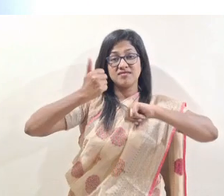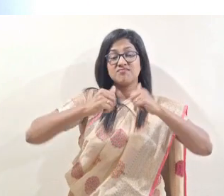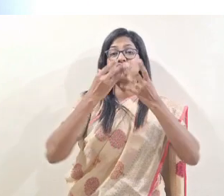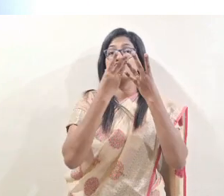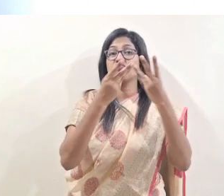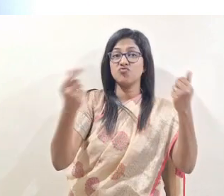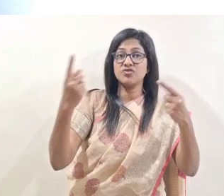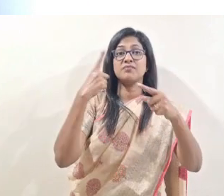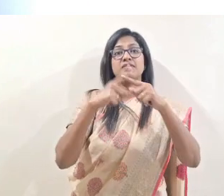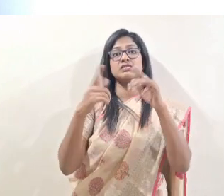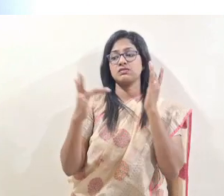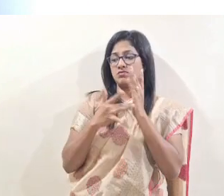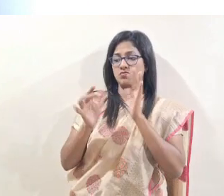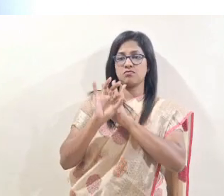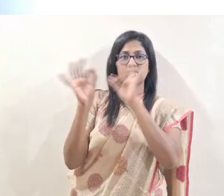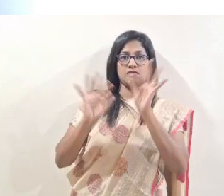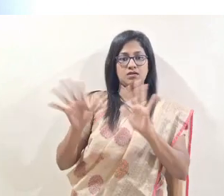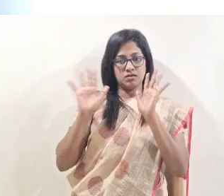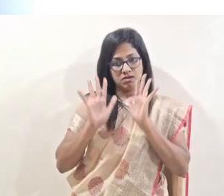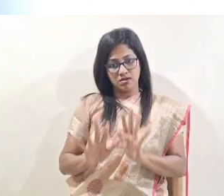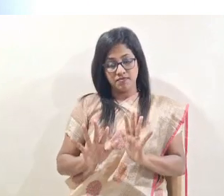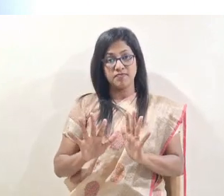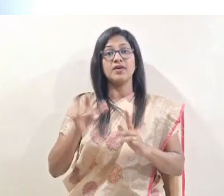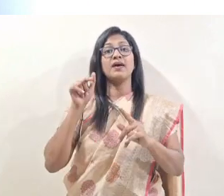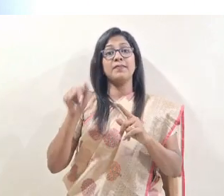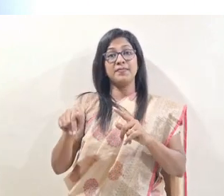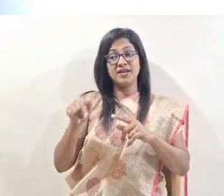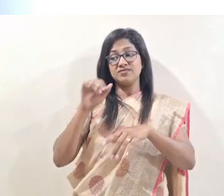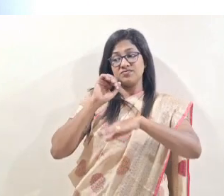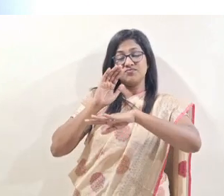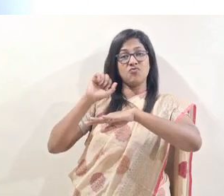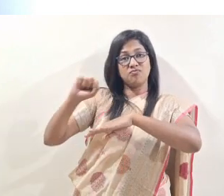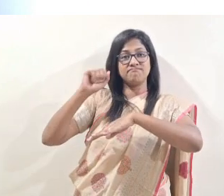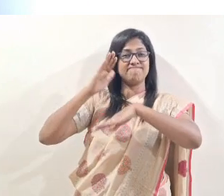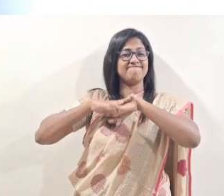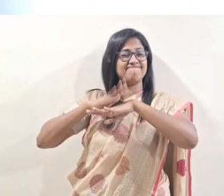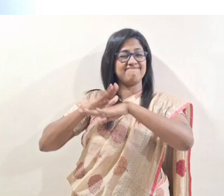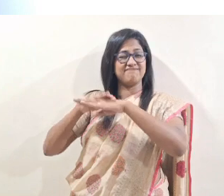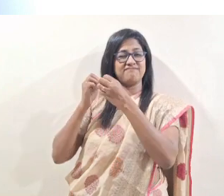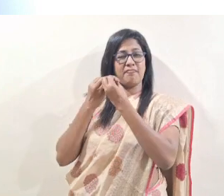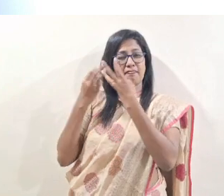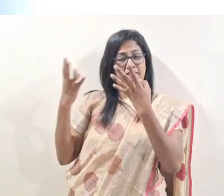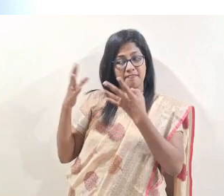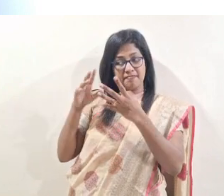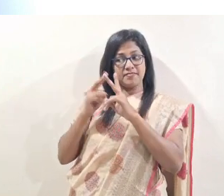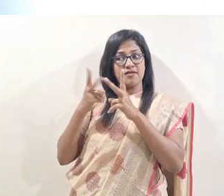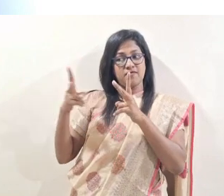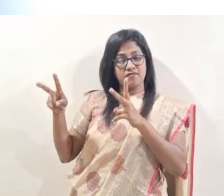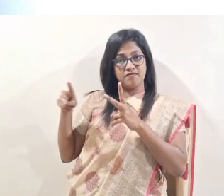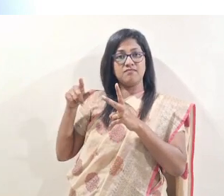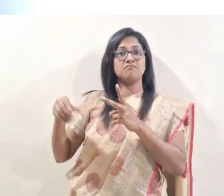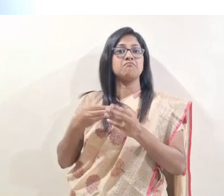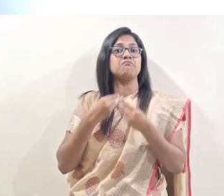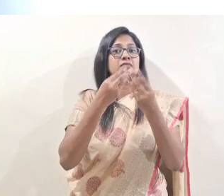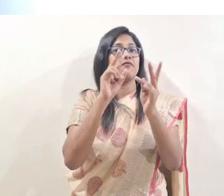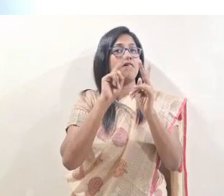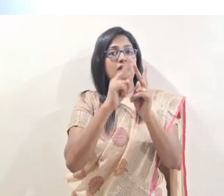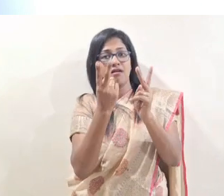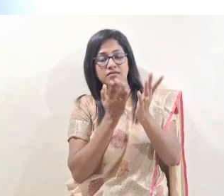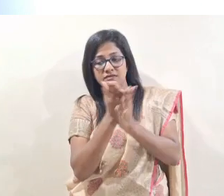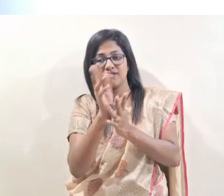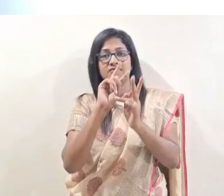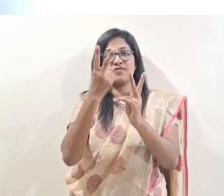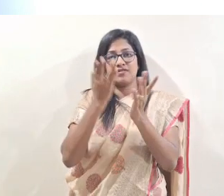available. And based on these experiences, they can provide alternative analysis and